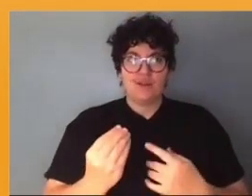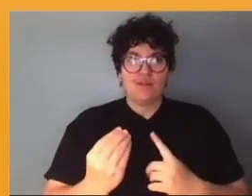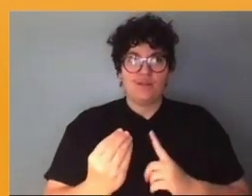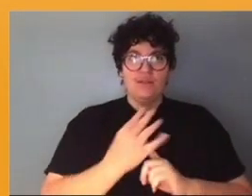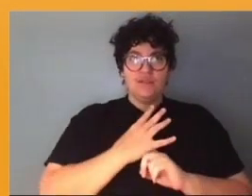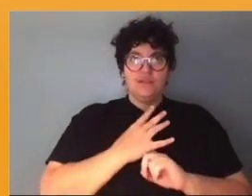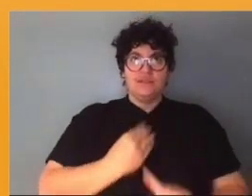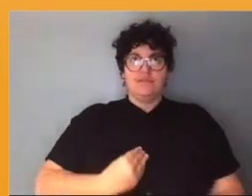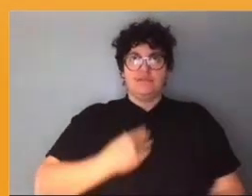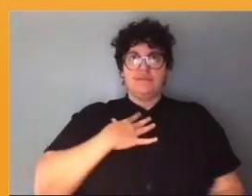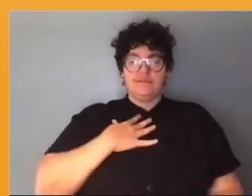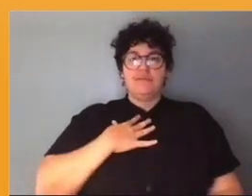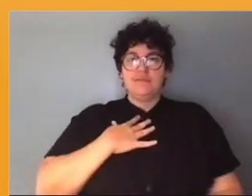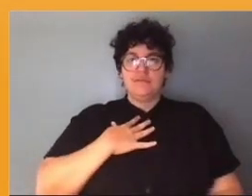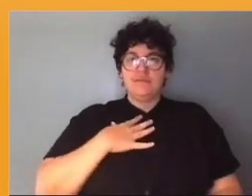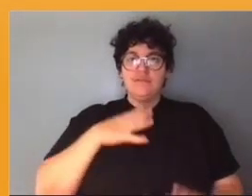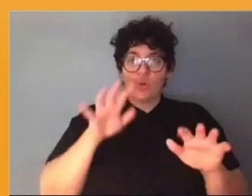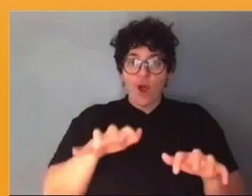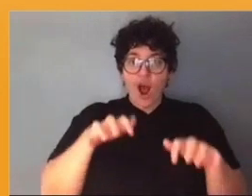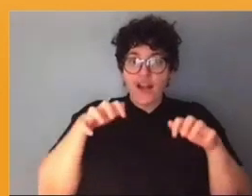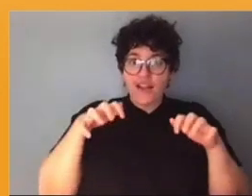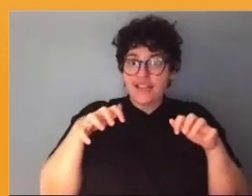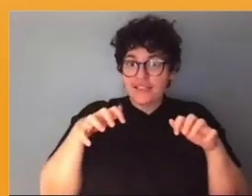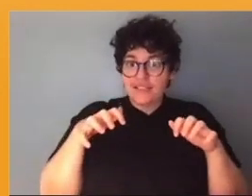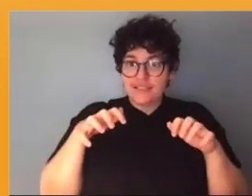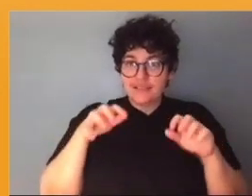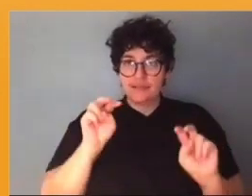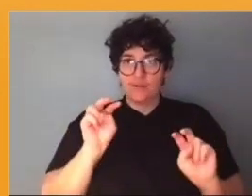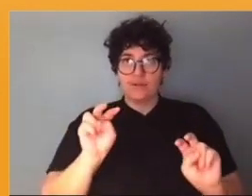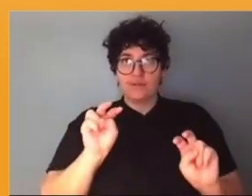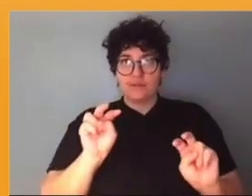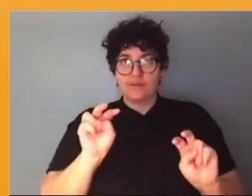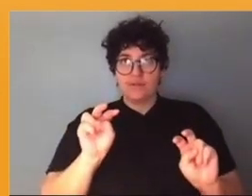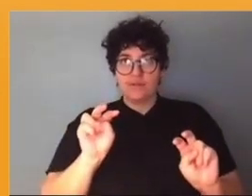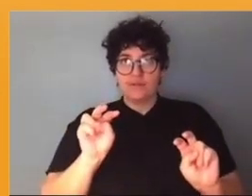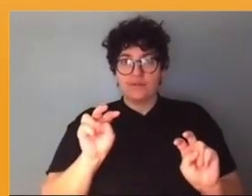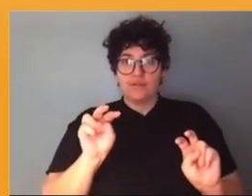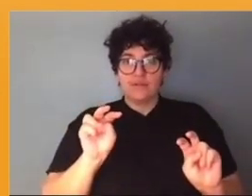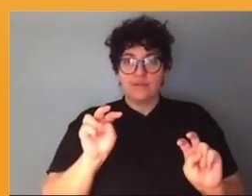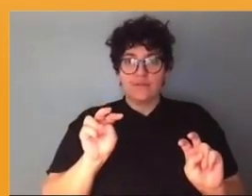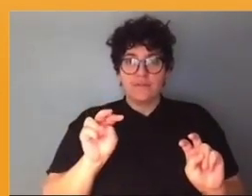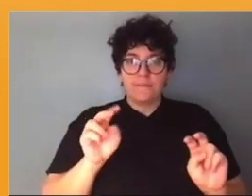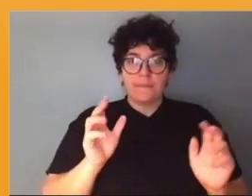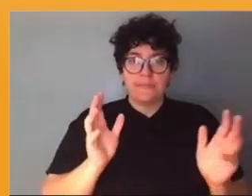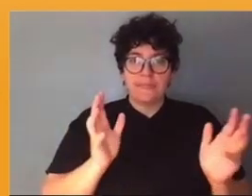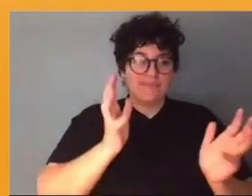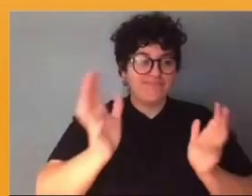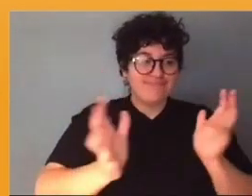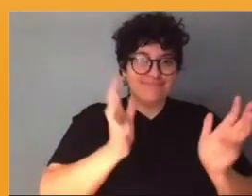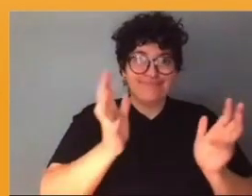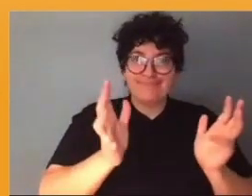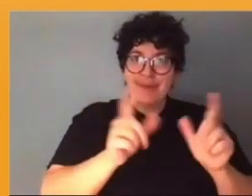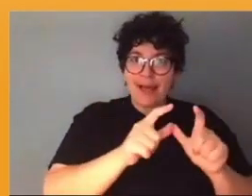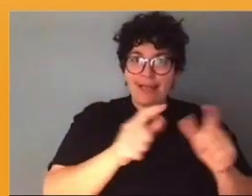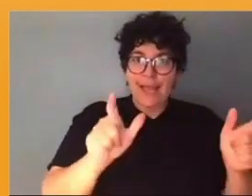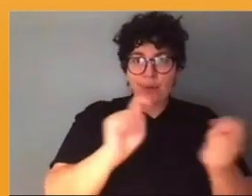the audience, because that language isn't so fluid in translation,